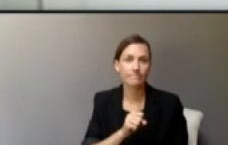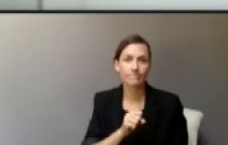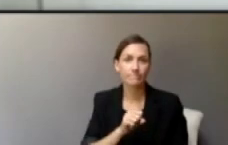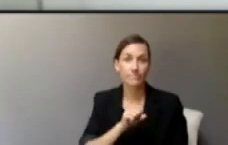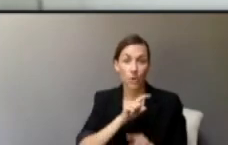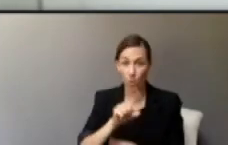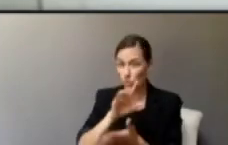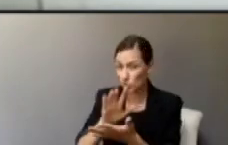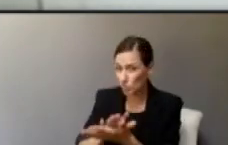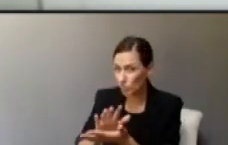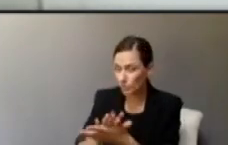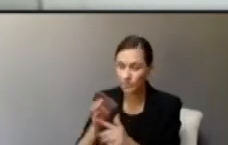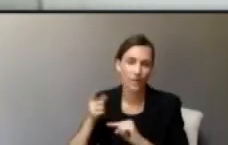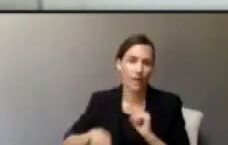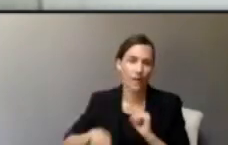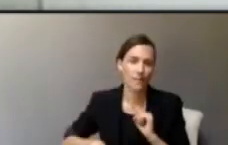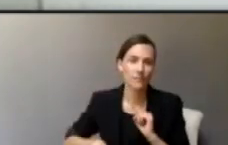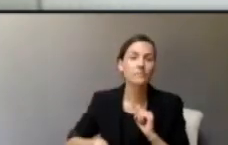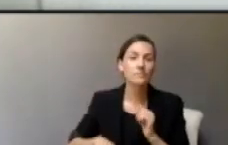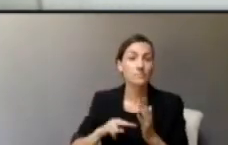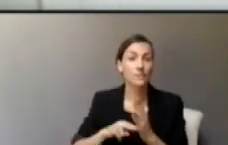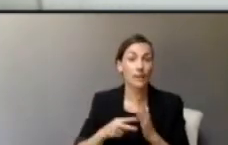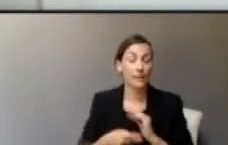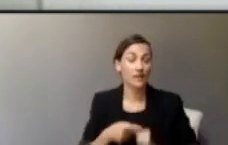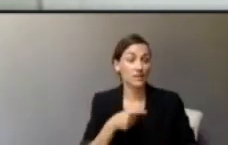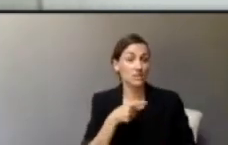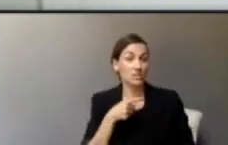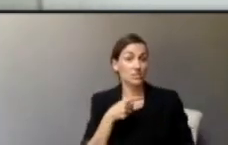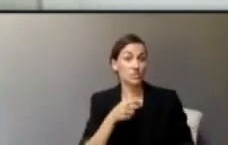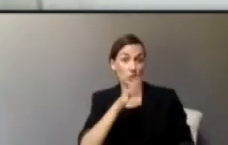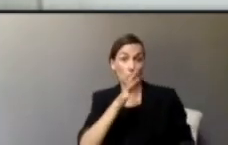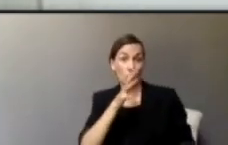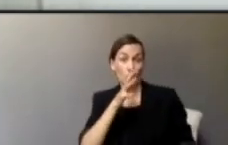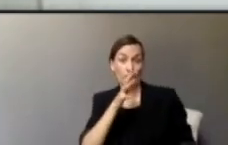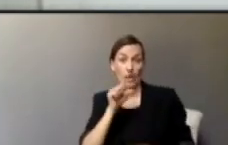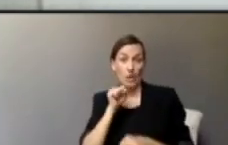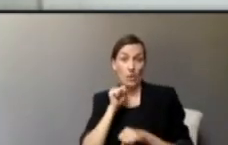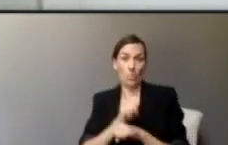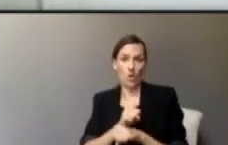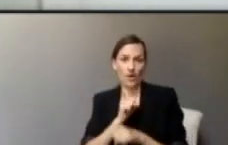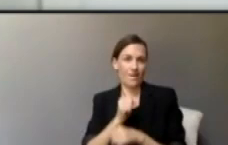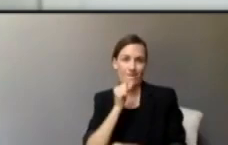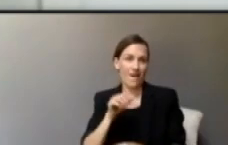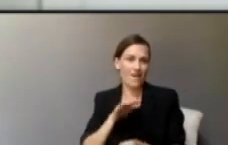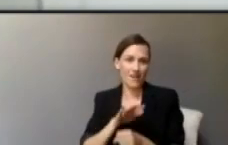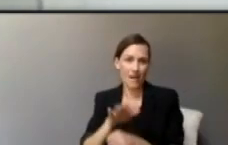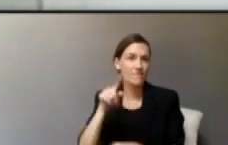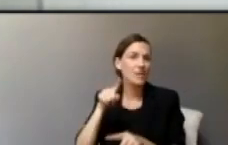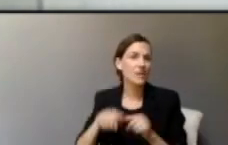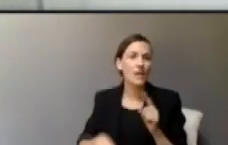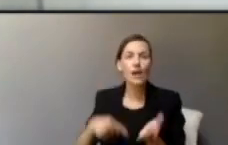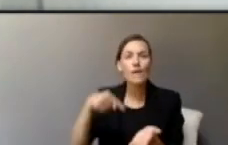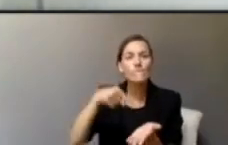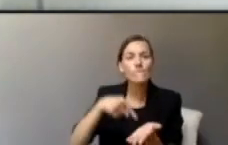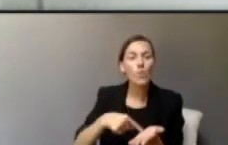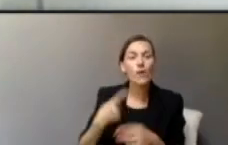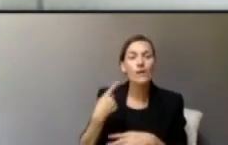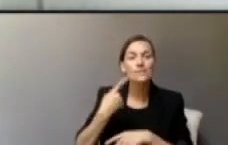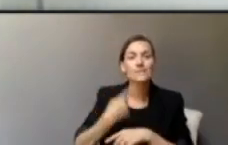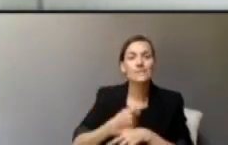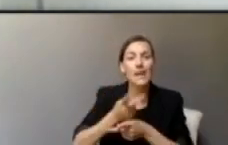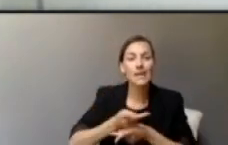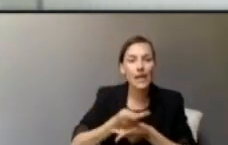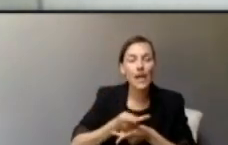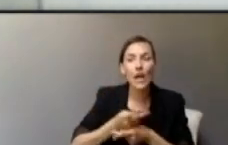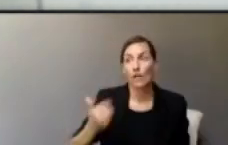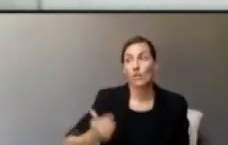school. She is employed, but she's underemployed, so she cannot afford daycare. They're not in school. They're too young to be at home